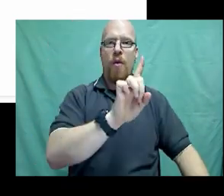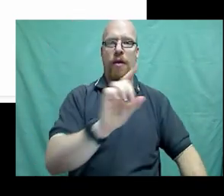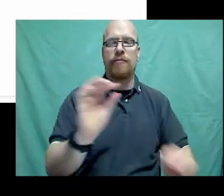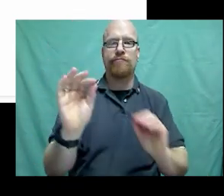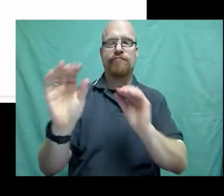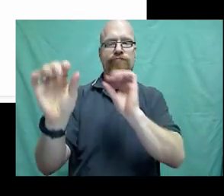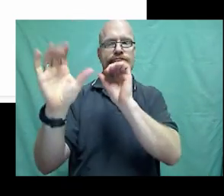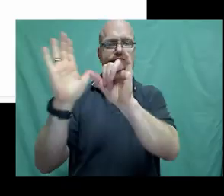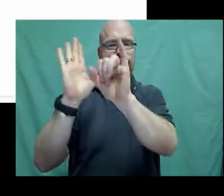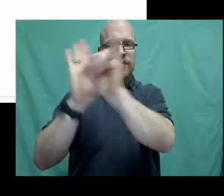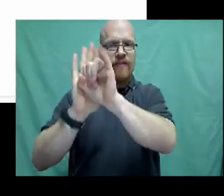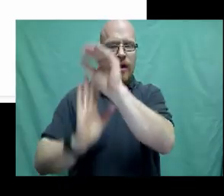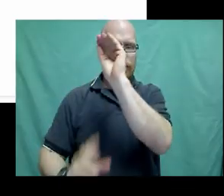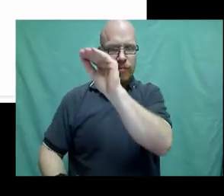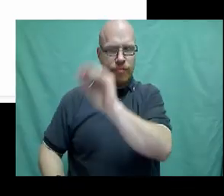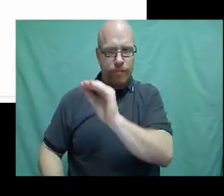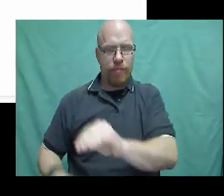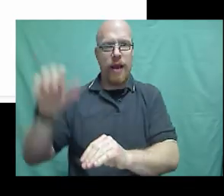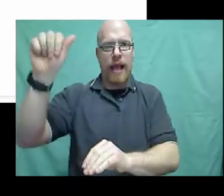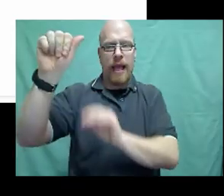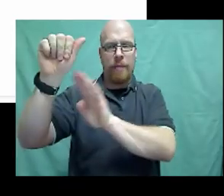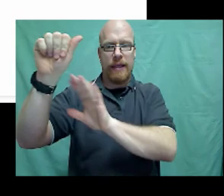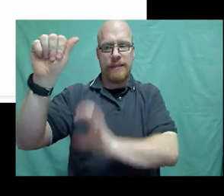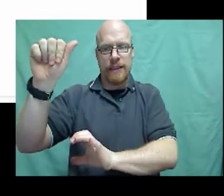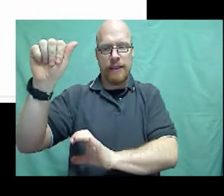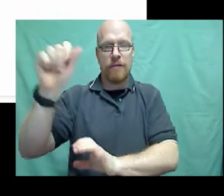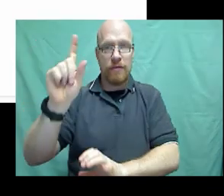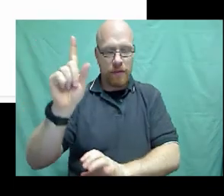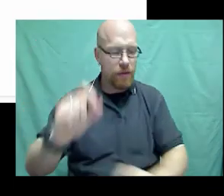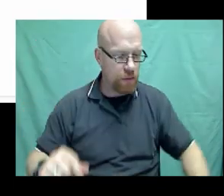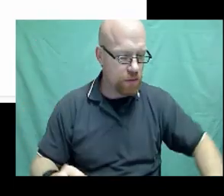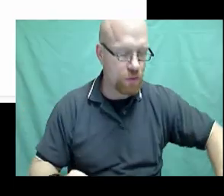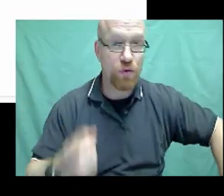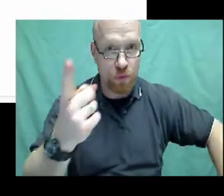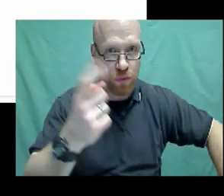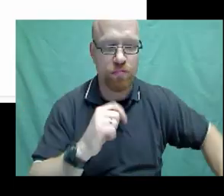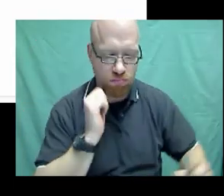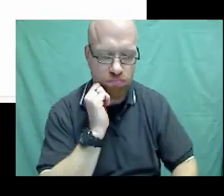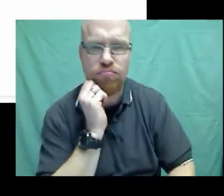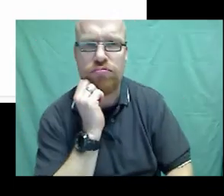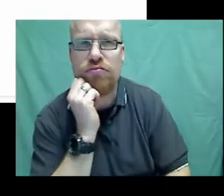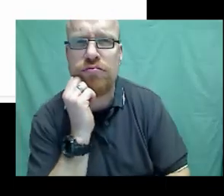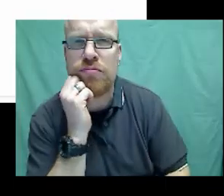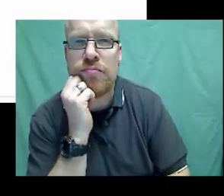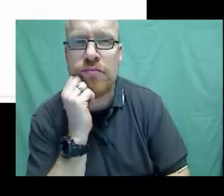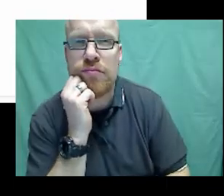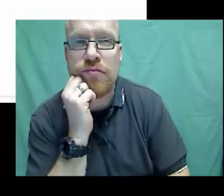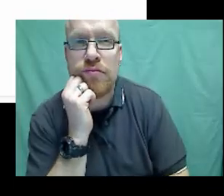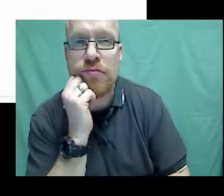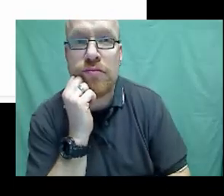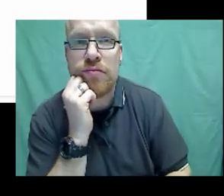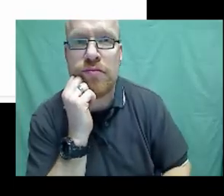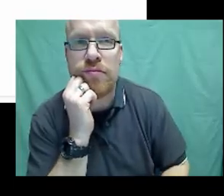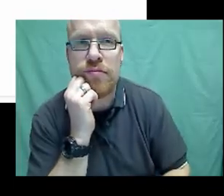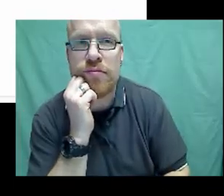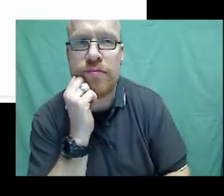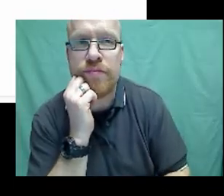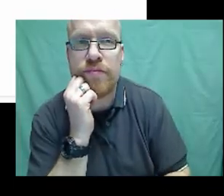Now we can identify our a, b, and c for negative 8 and 1. We'll